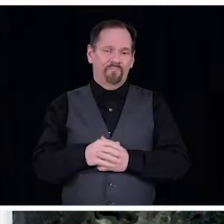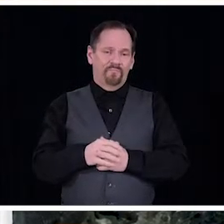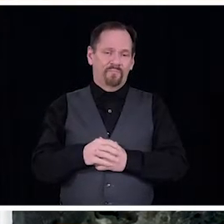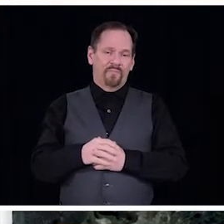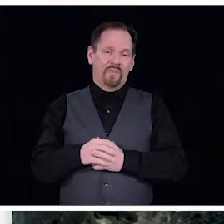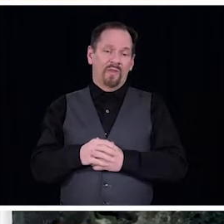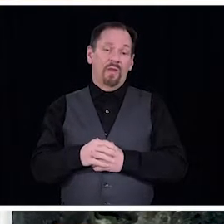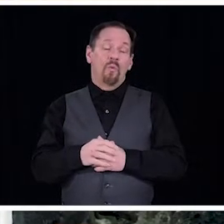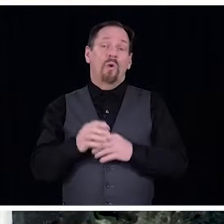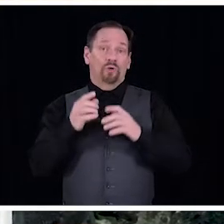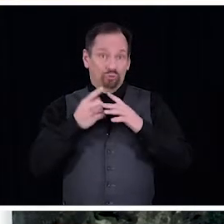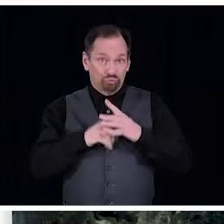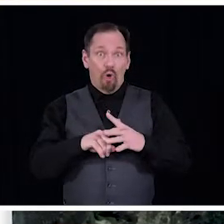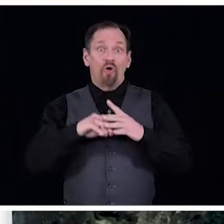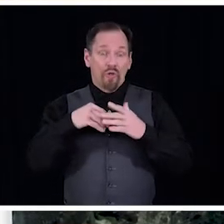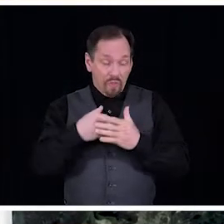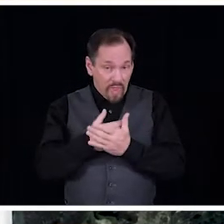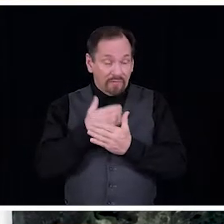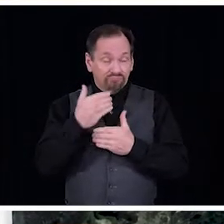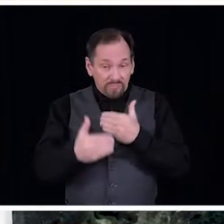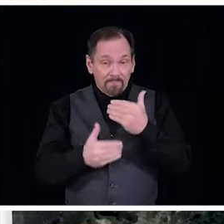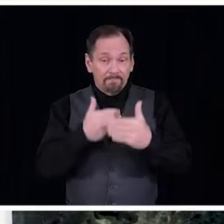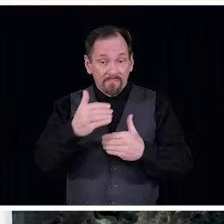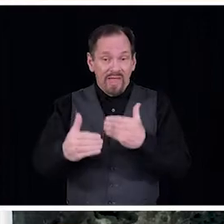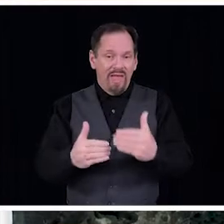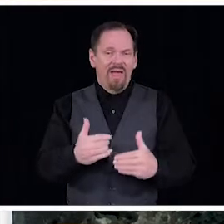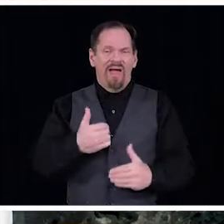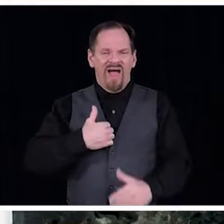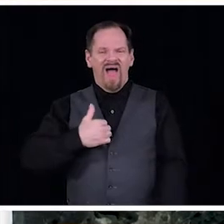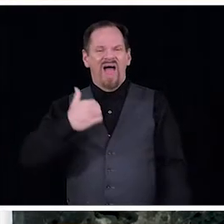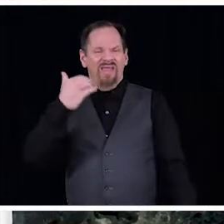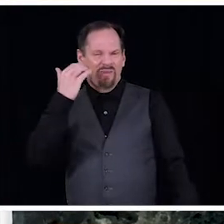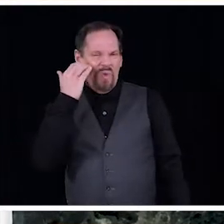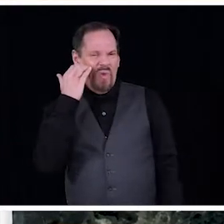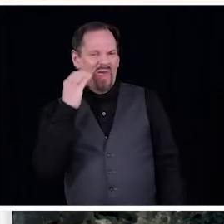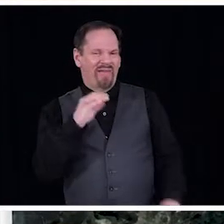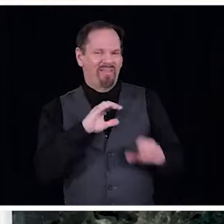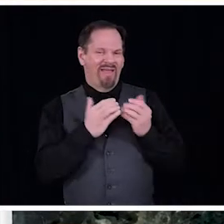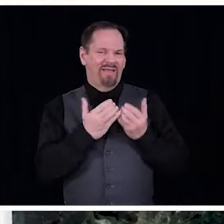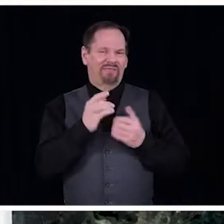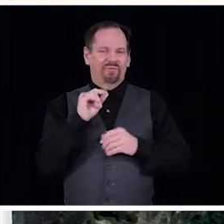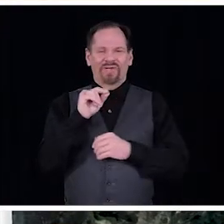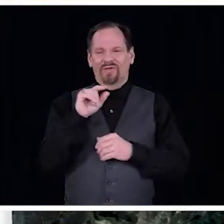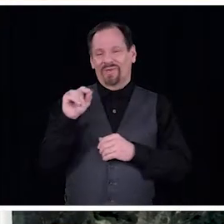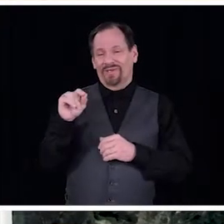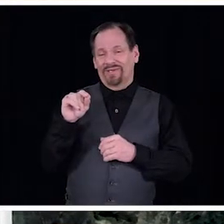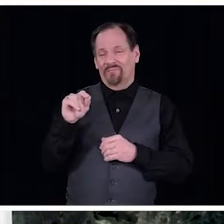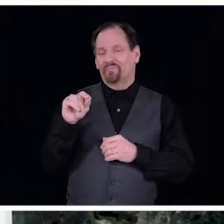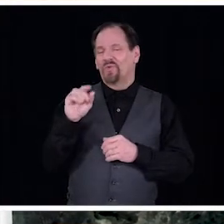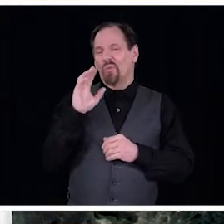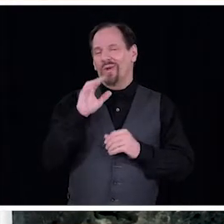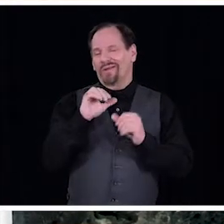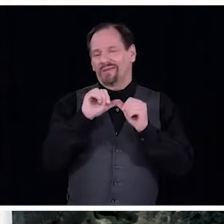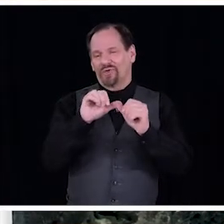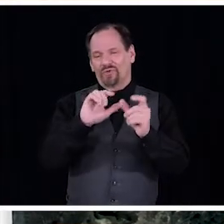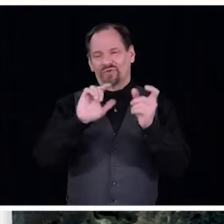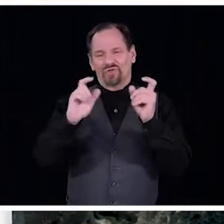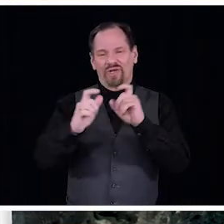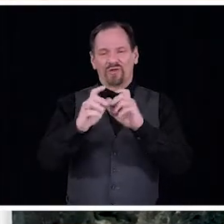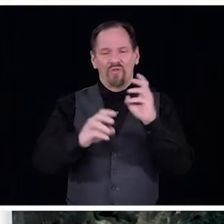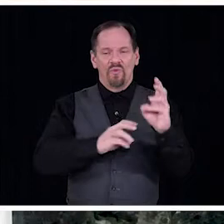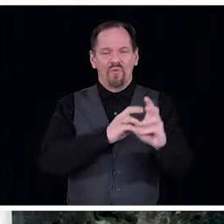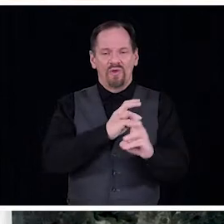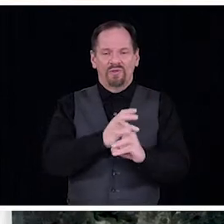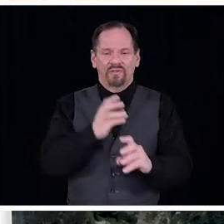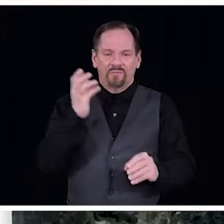you embark on the next steps of your life, I have no doubt that the class of 2020 will continue to change the world in